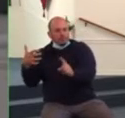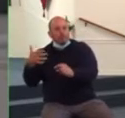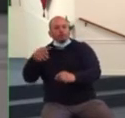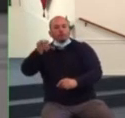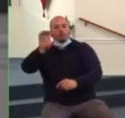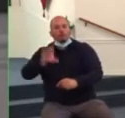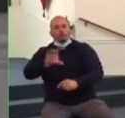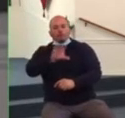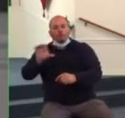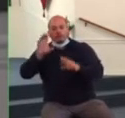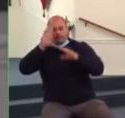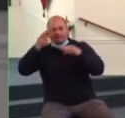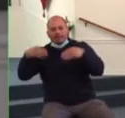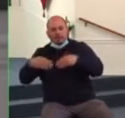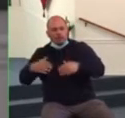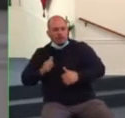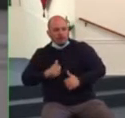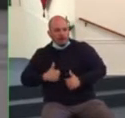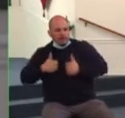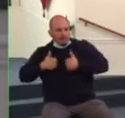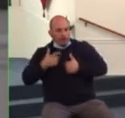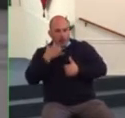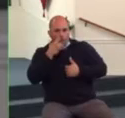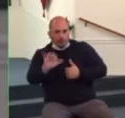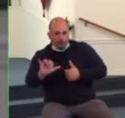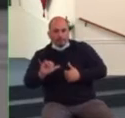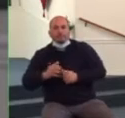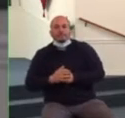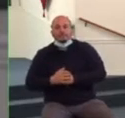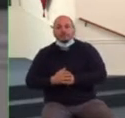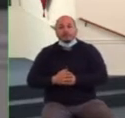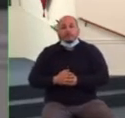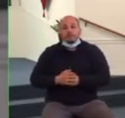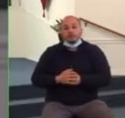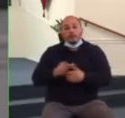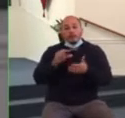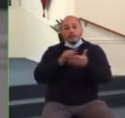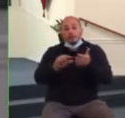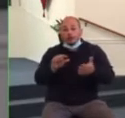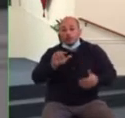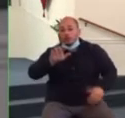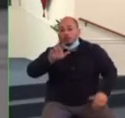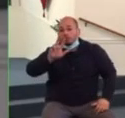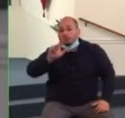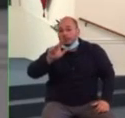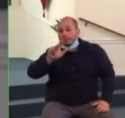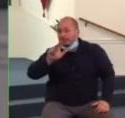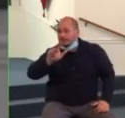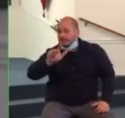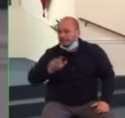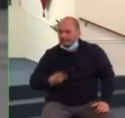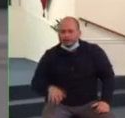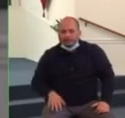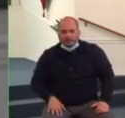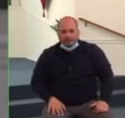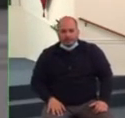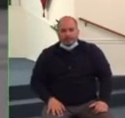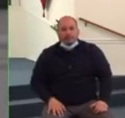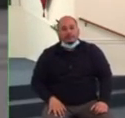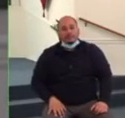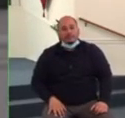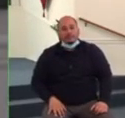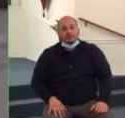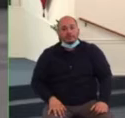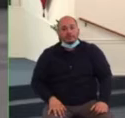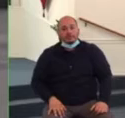23, Jesus explains that if you follow him, then we don't get to be in control of our own lives anymore. When